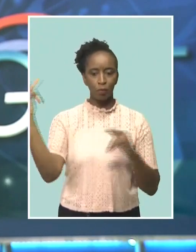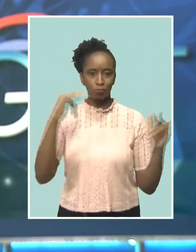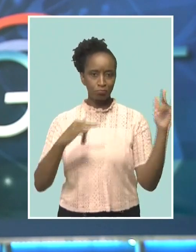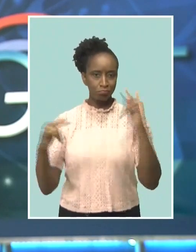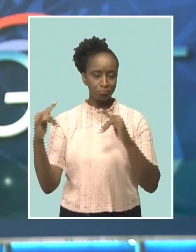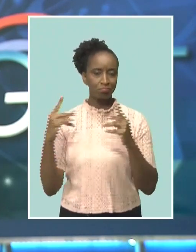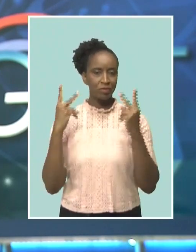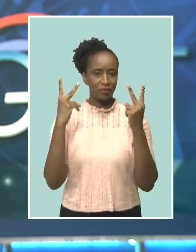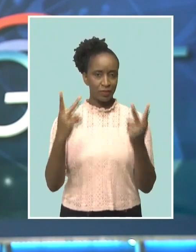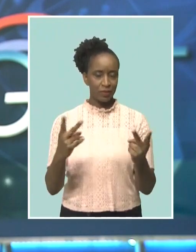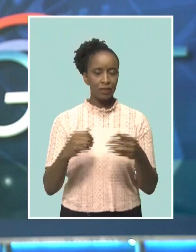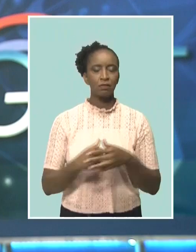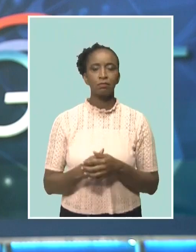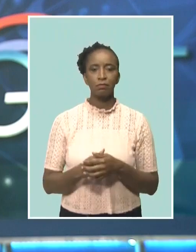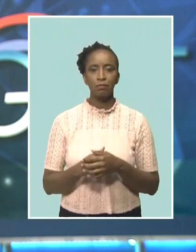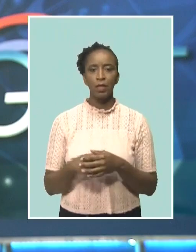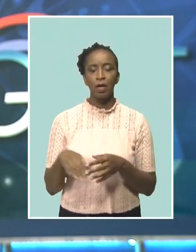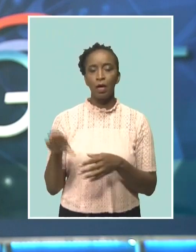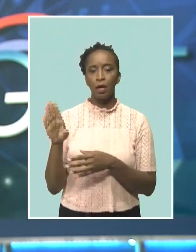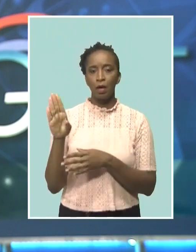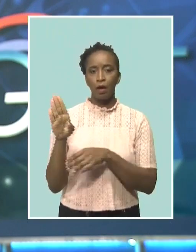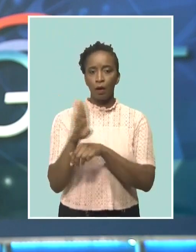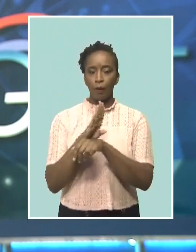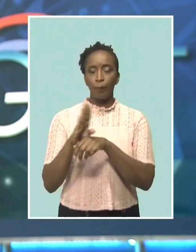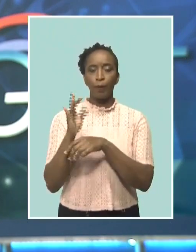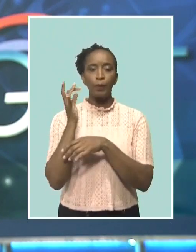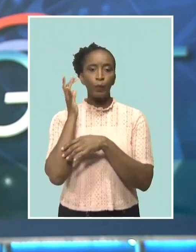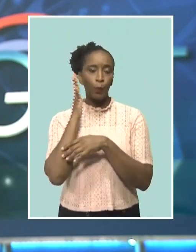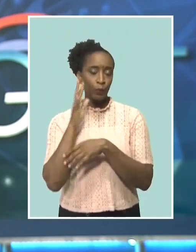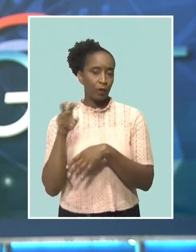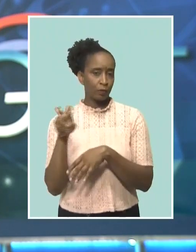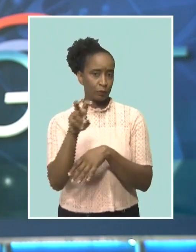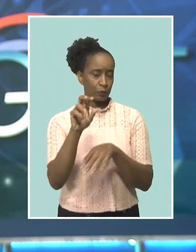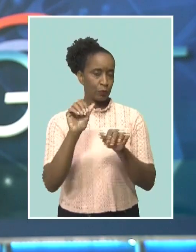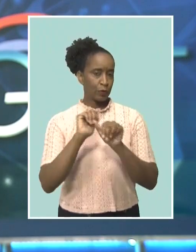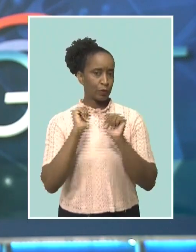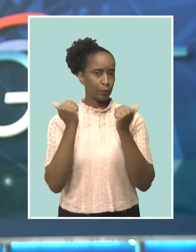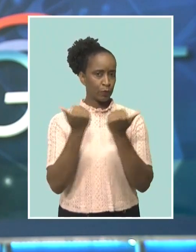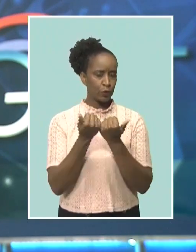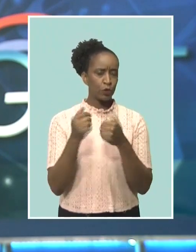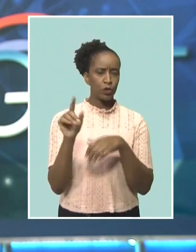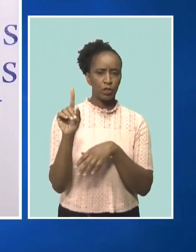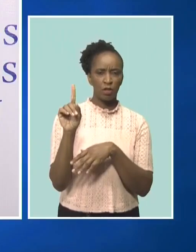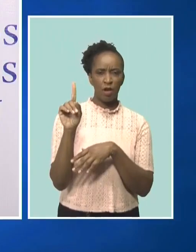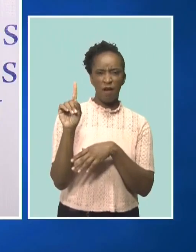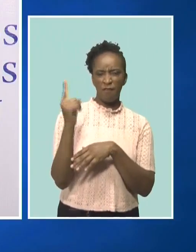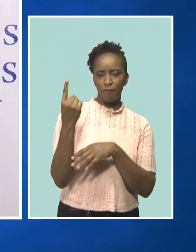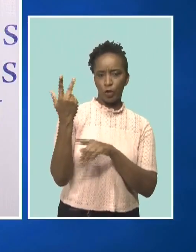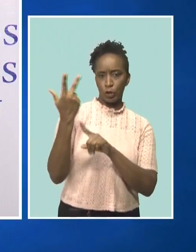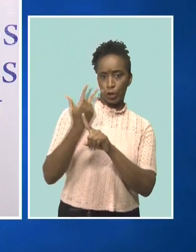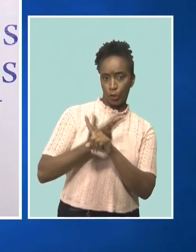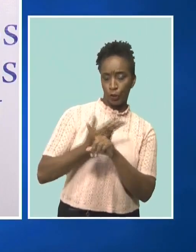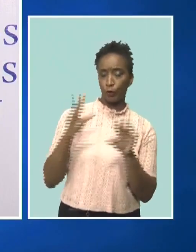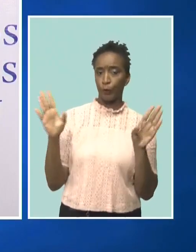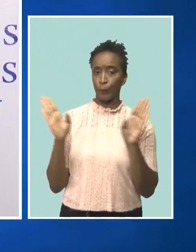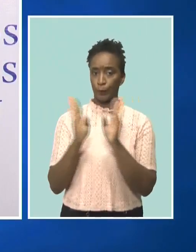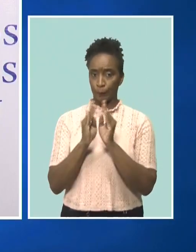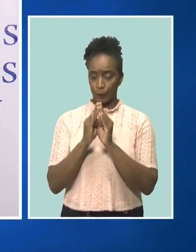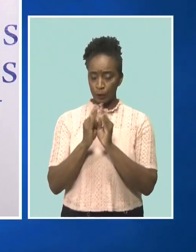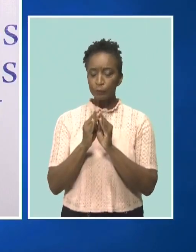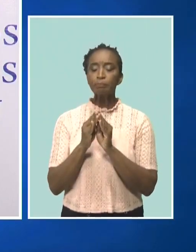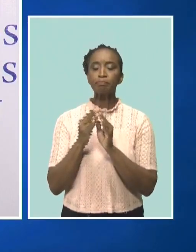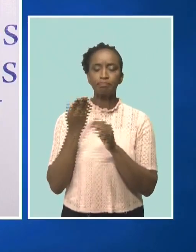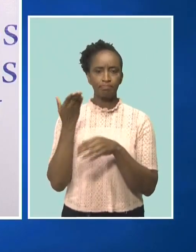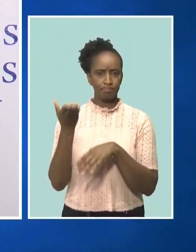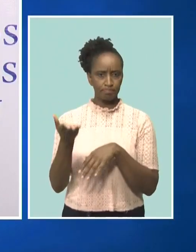quarterly meeting of the Barbados Hotel and Tourism Association and files this report. Barbados enjoyed an increase in